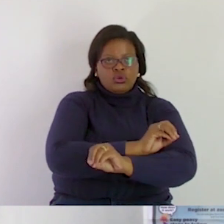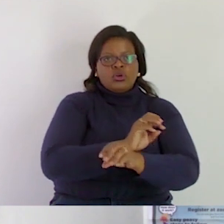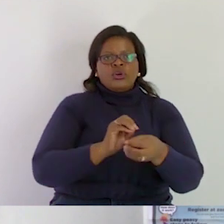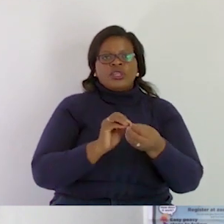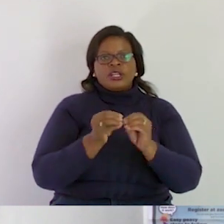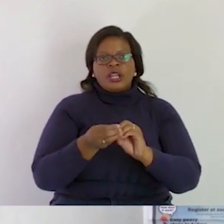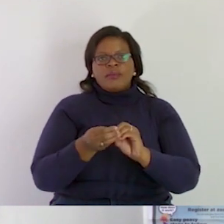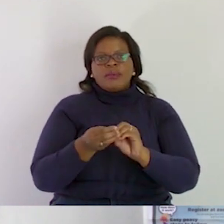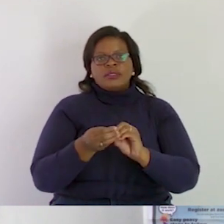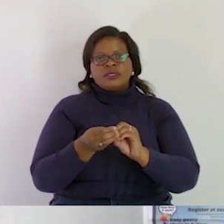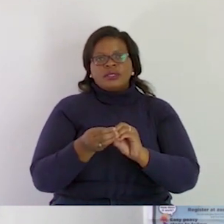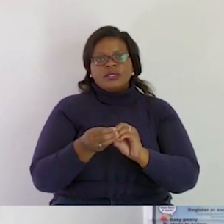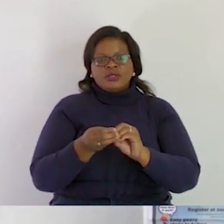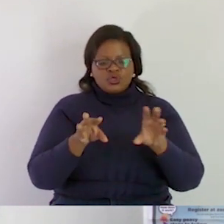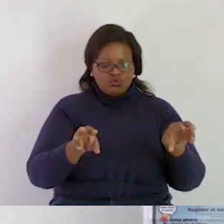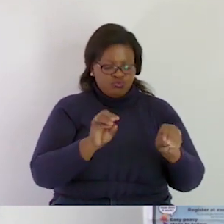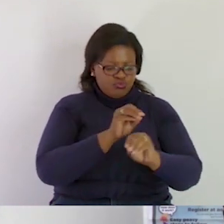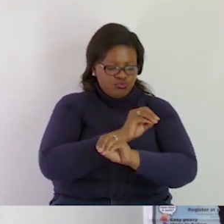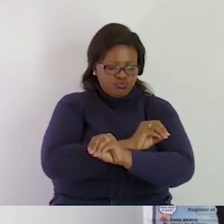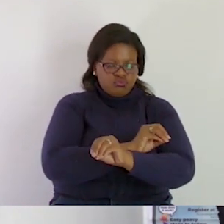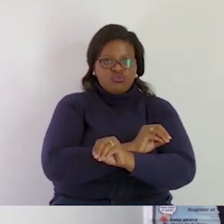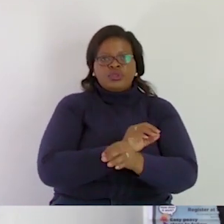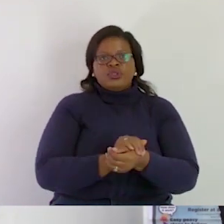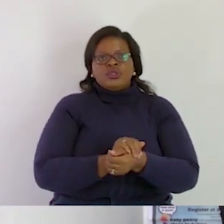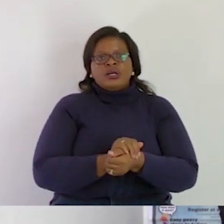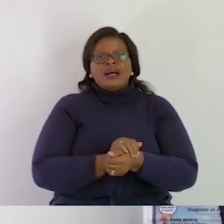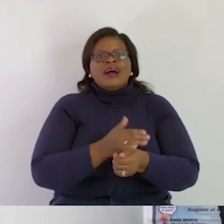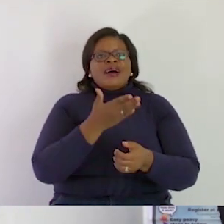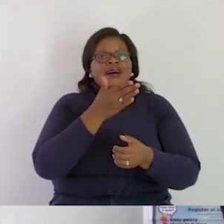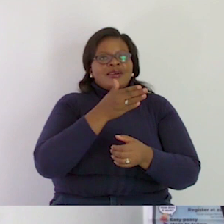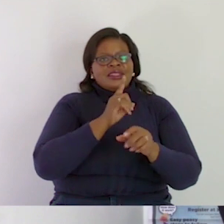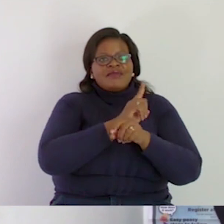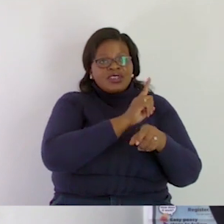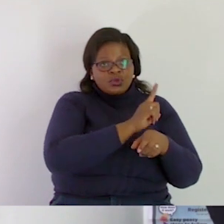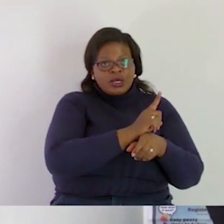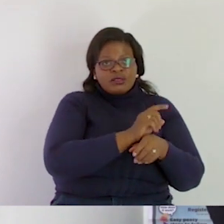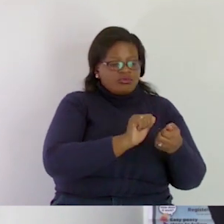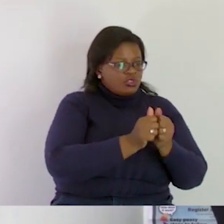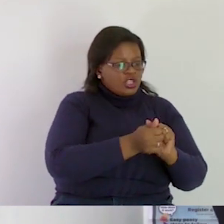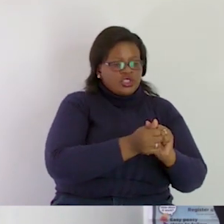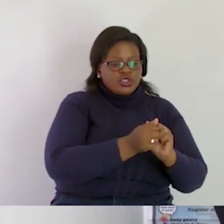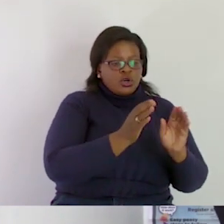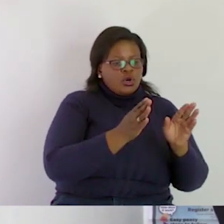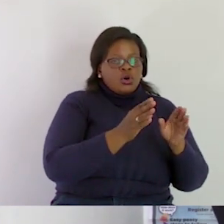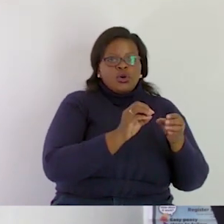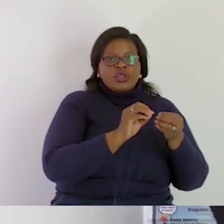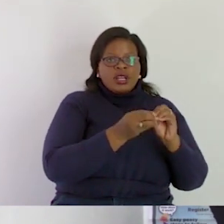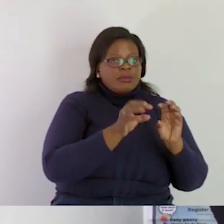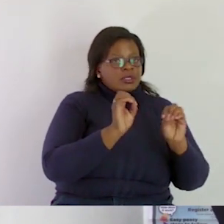of changing the order. Here the order did not change. 2 was the